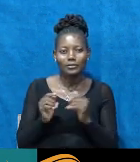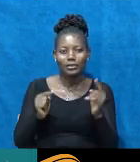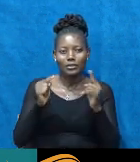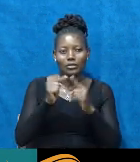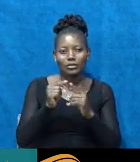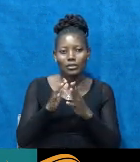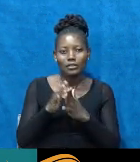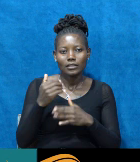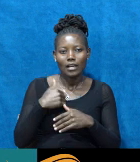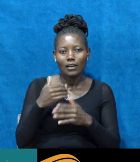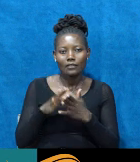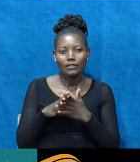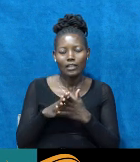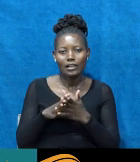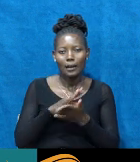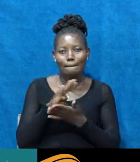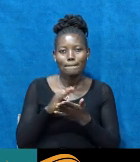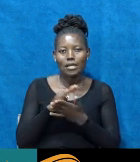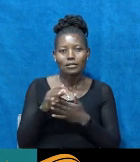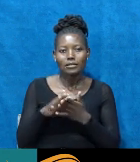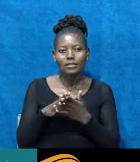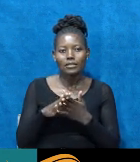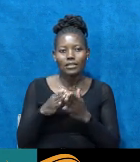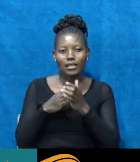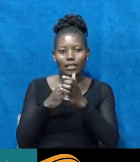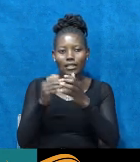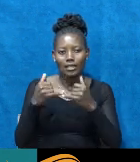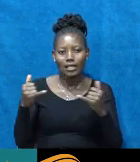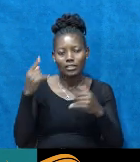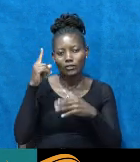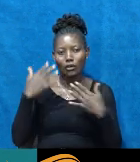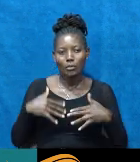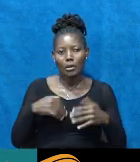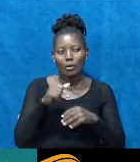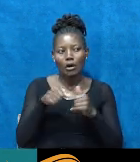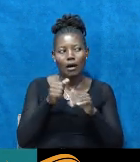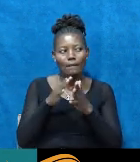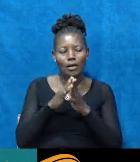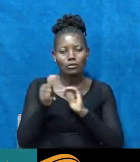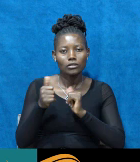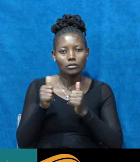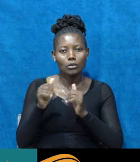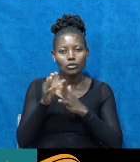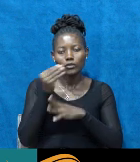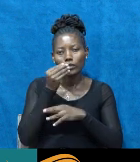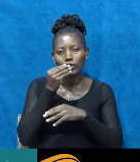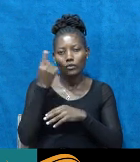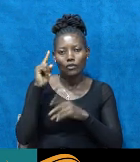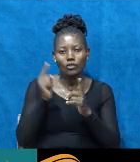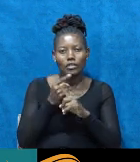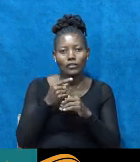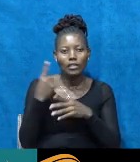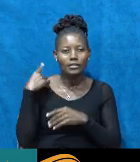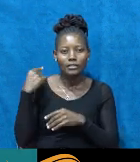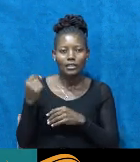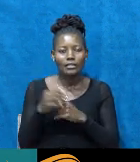coming up with guidelines, basic guidelines for people with regard to sports nutrition for various sports. So it's currently in